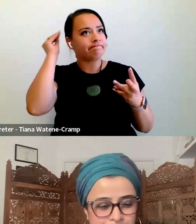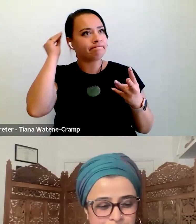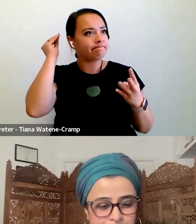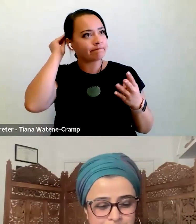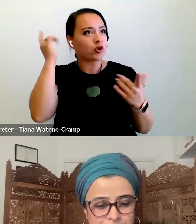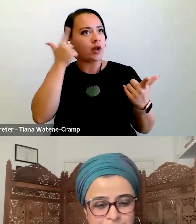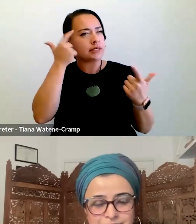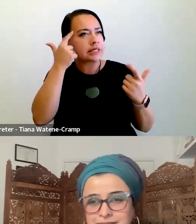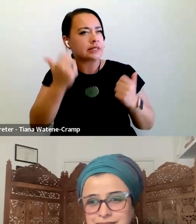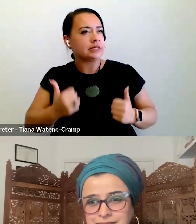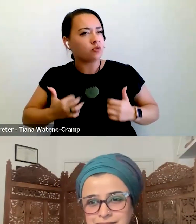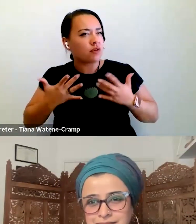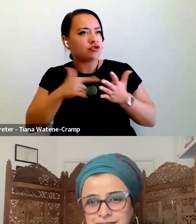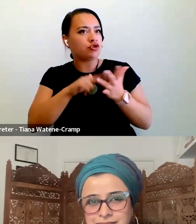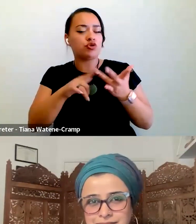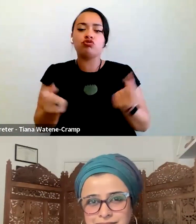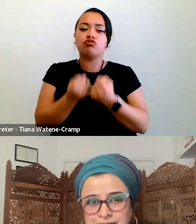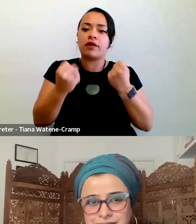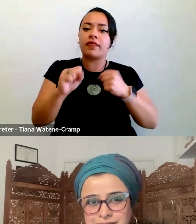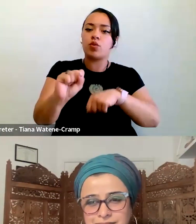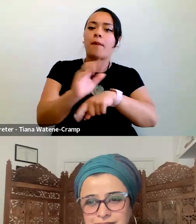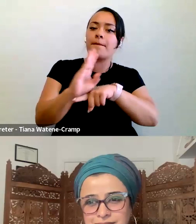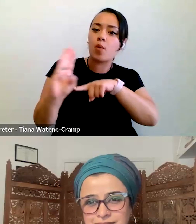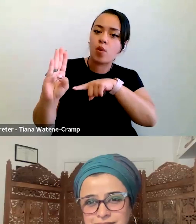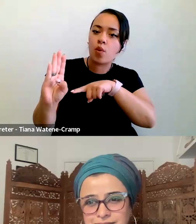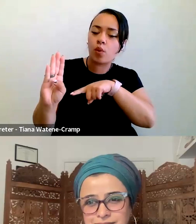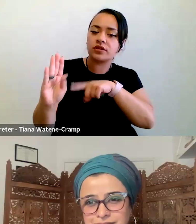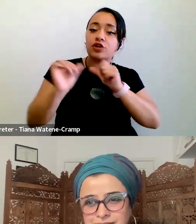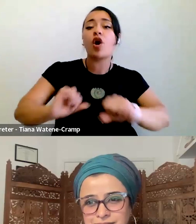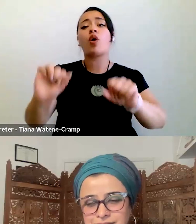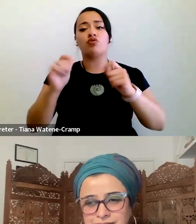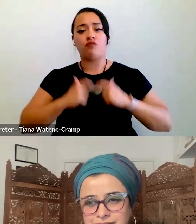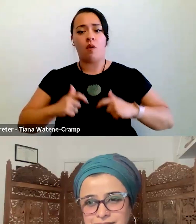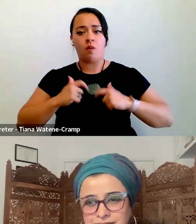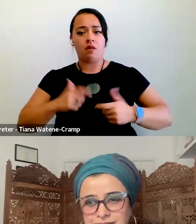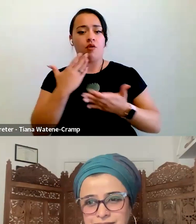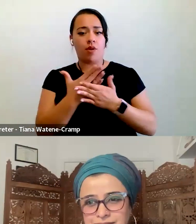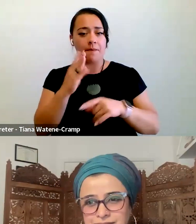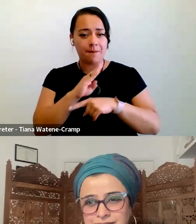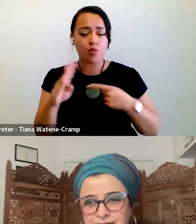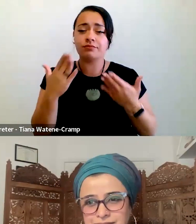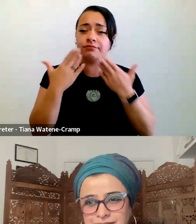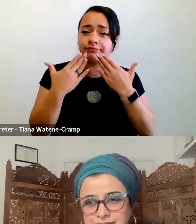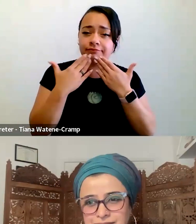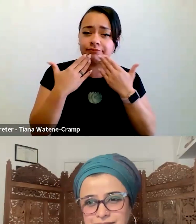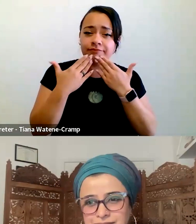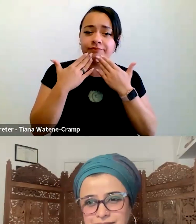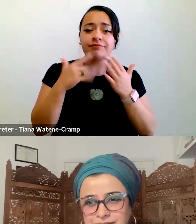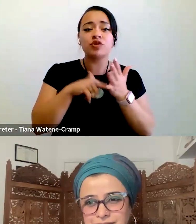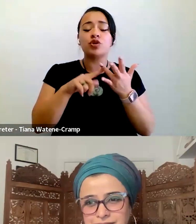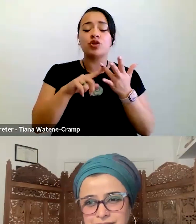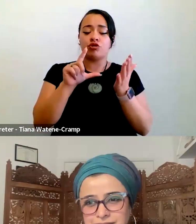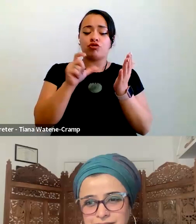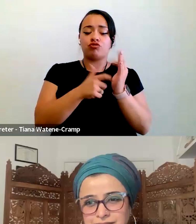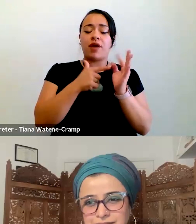inspiration to strengthen your boards and also your own roles on boards. Thank you so much to Creative Australia for